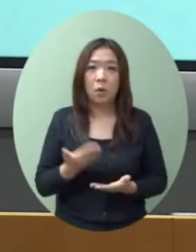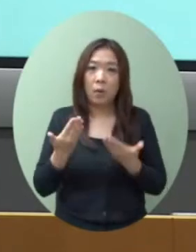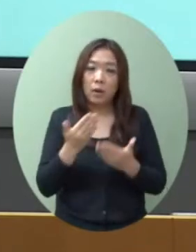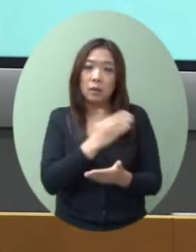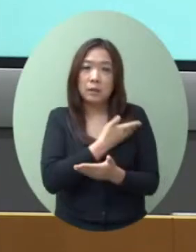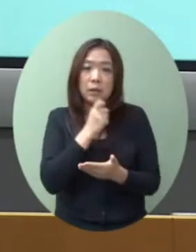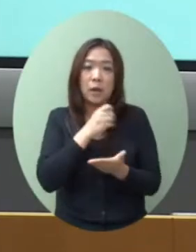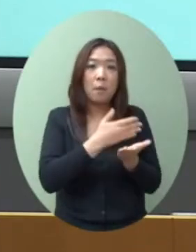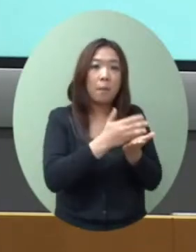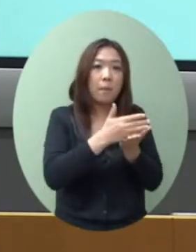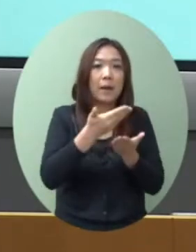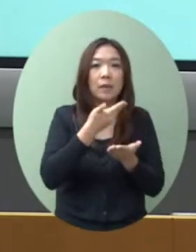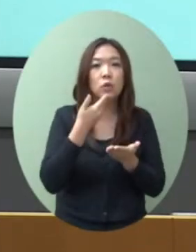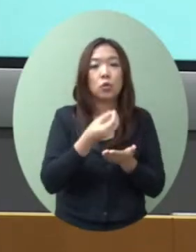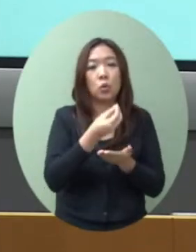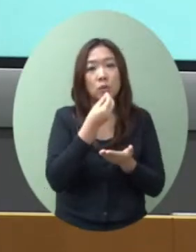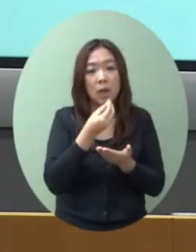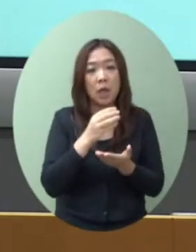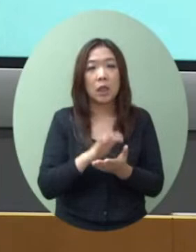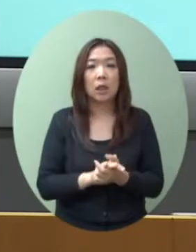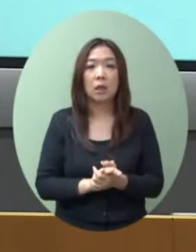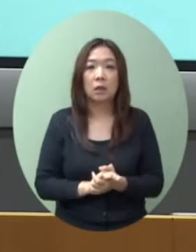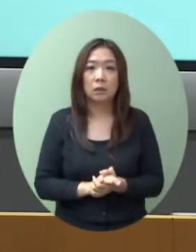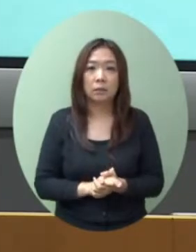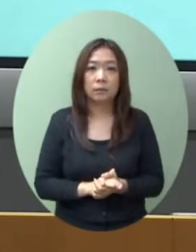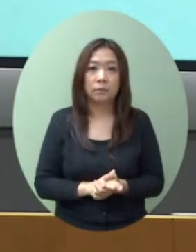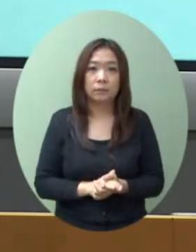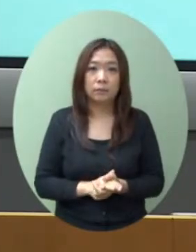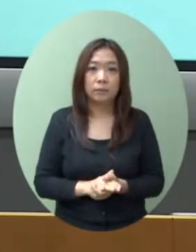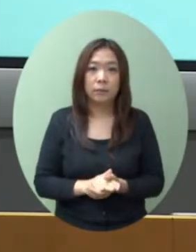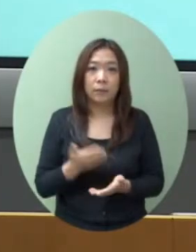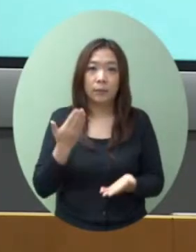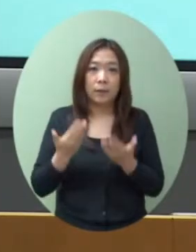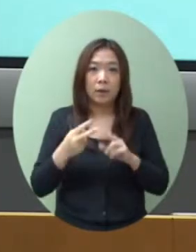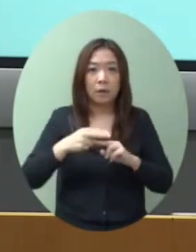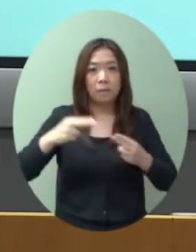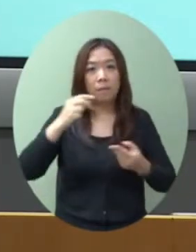control requirements is higher than an ordinary hotel.